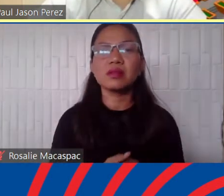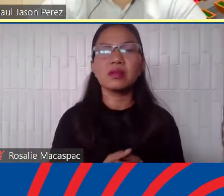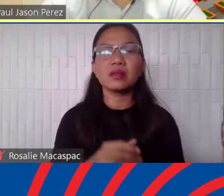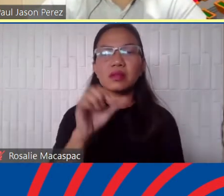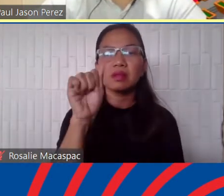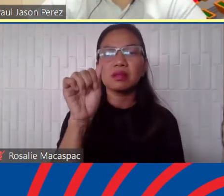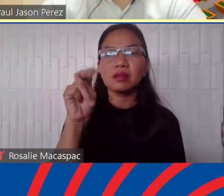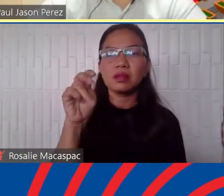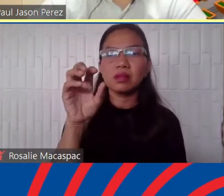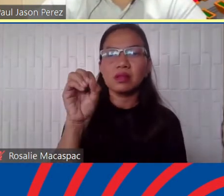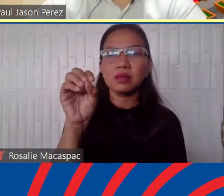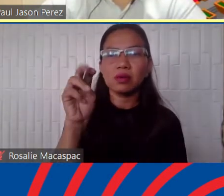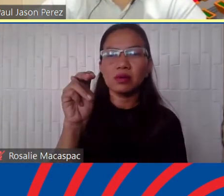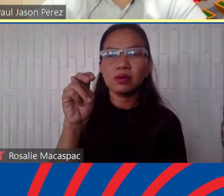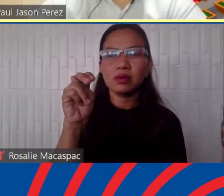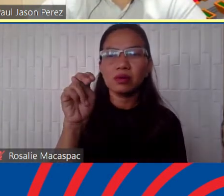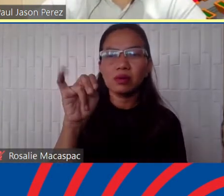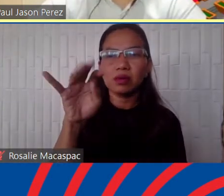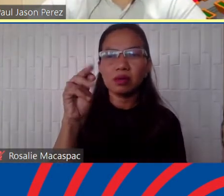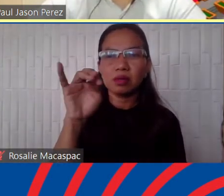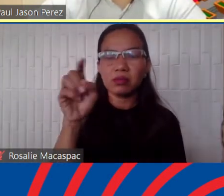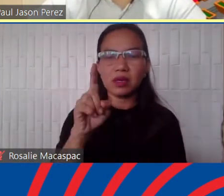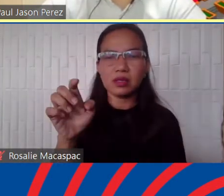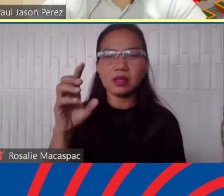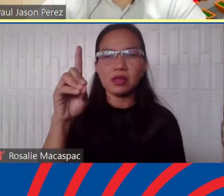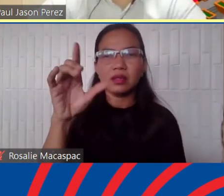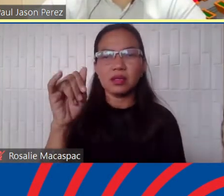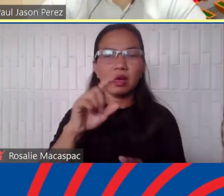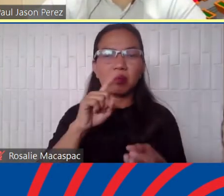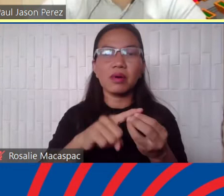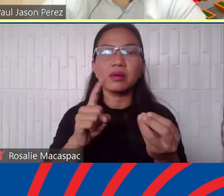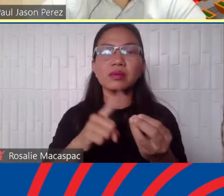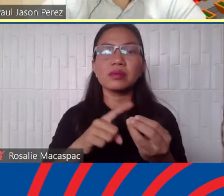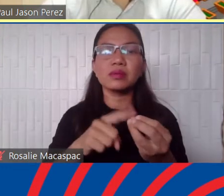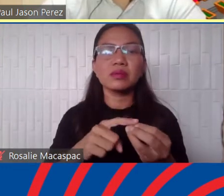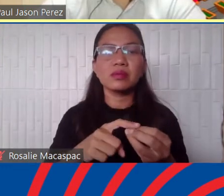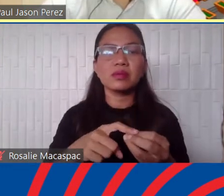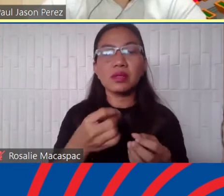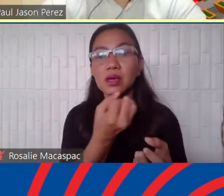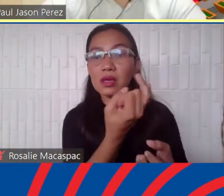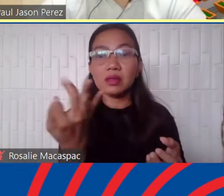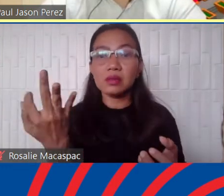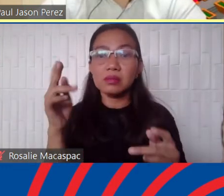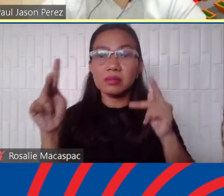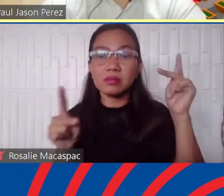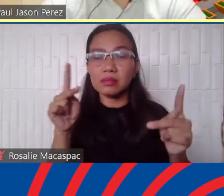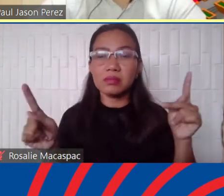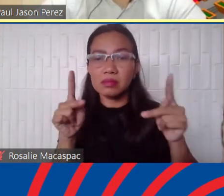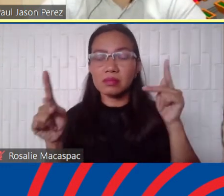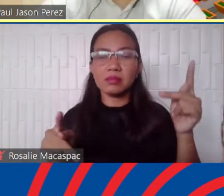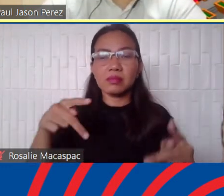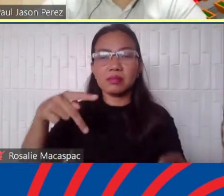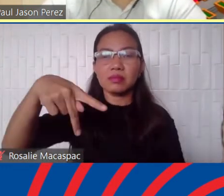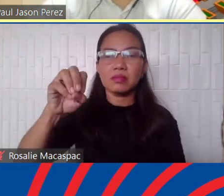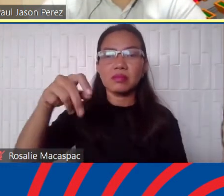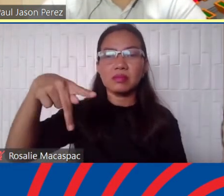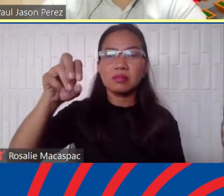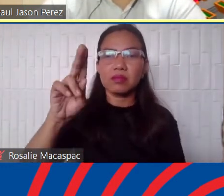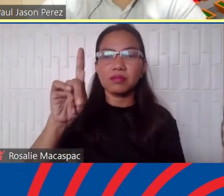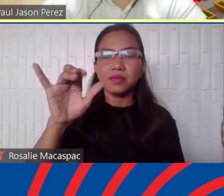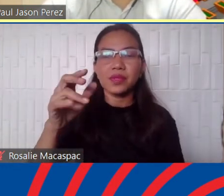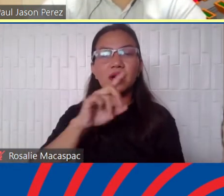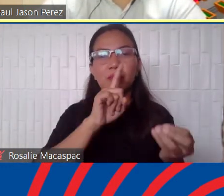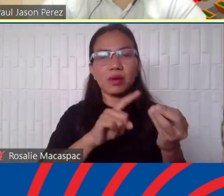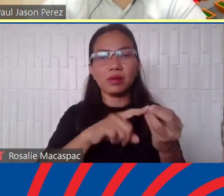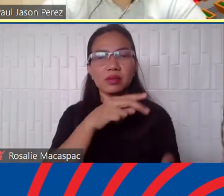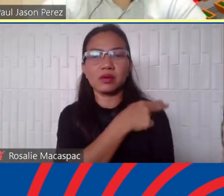anonymized data about the health of the population. No? So there's data about hospital